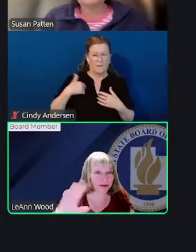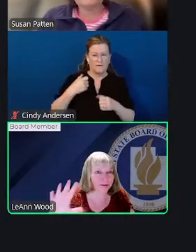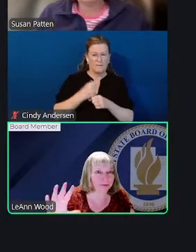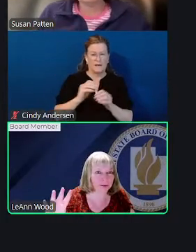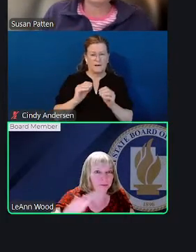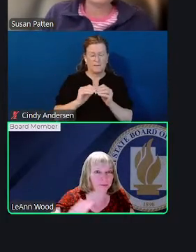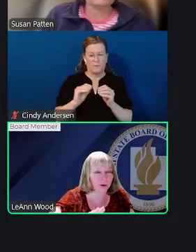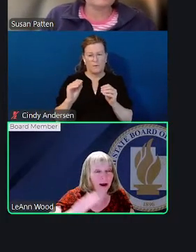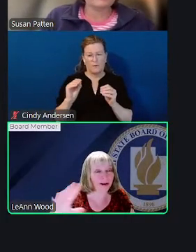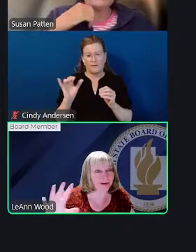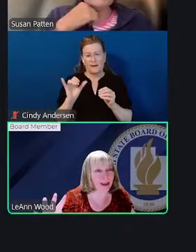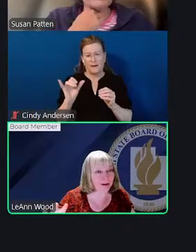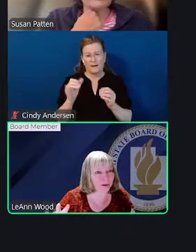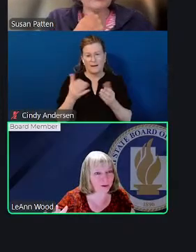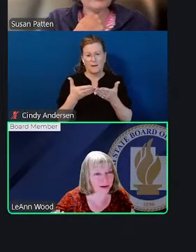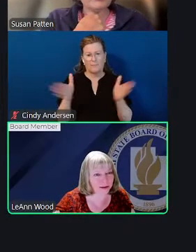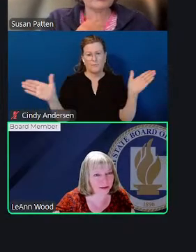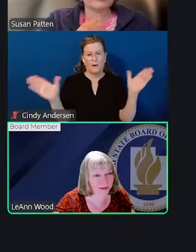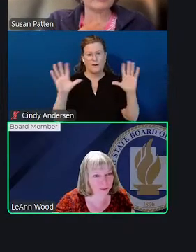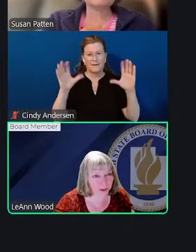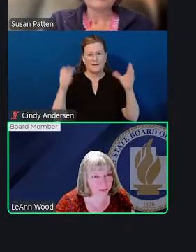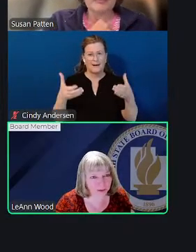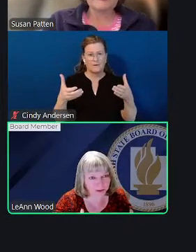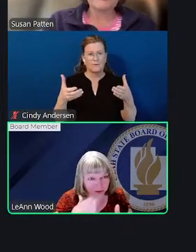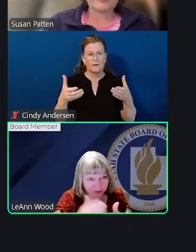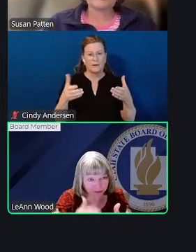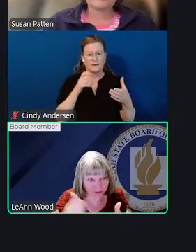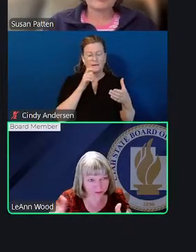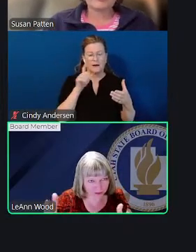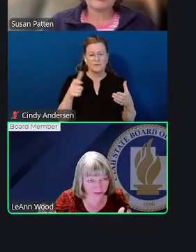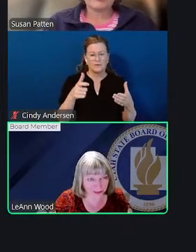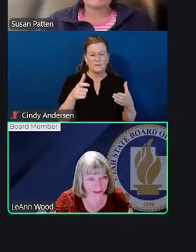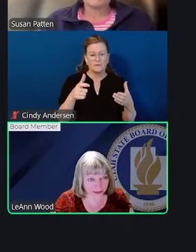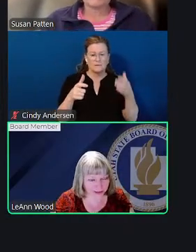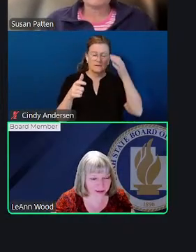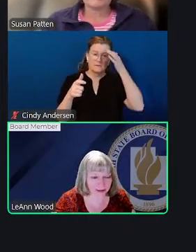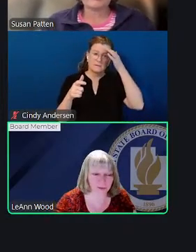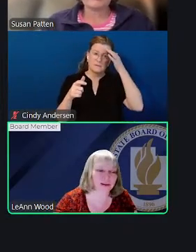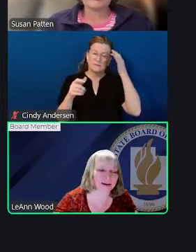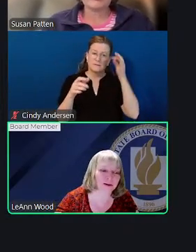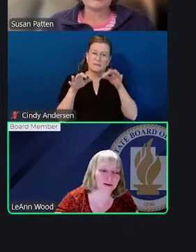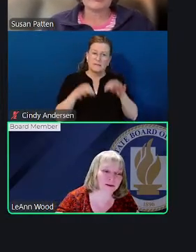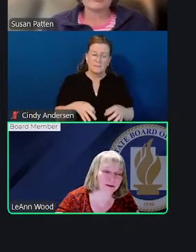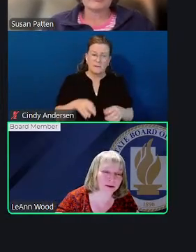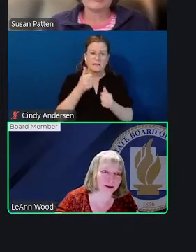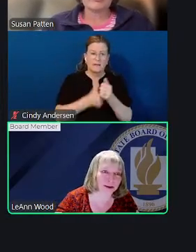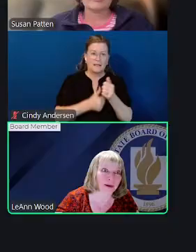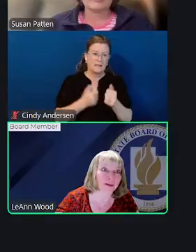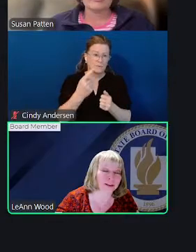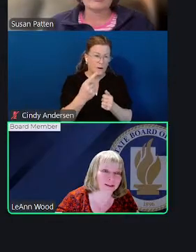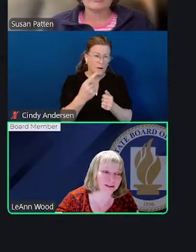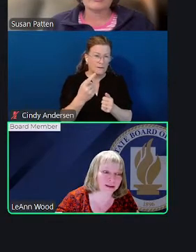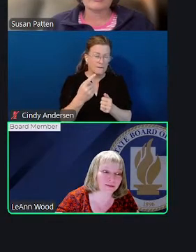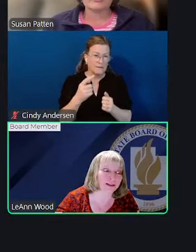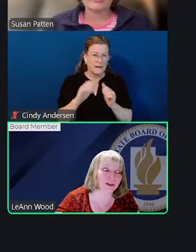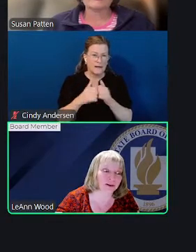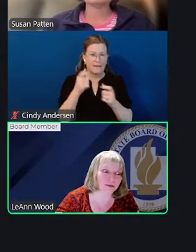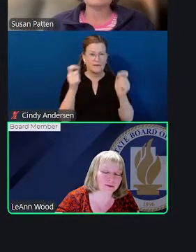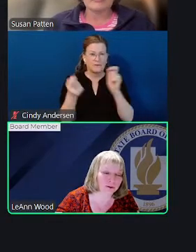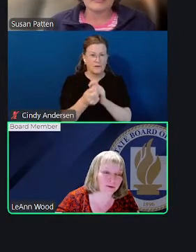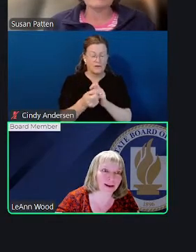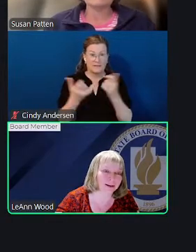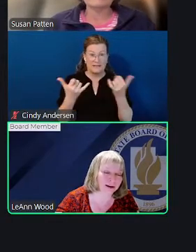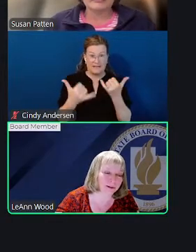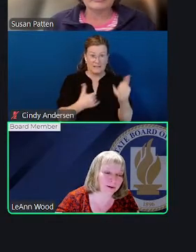of a broad category as opposed to articulating each one that and how the changes, even this